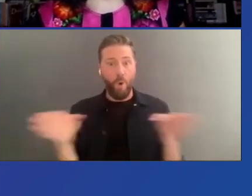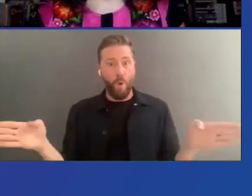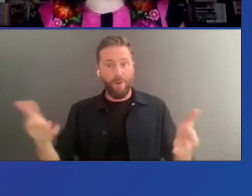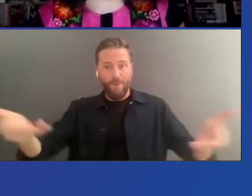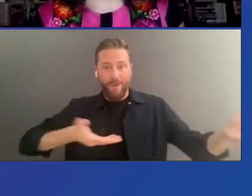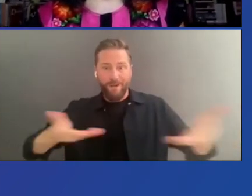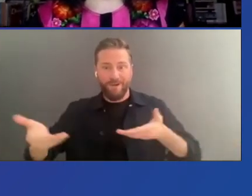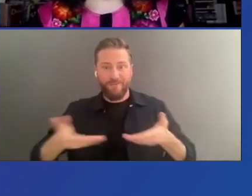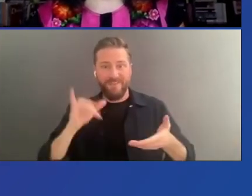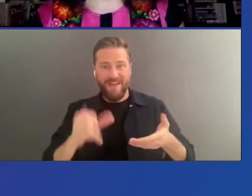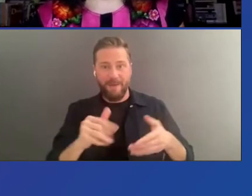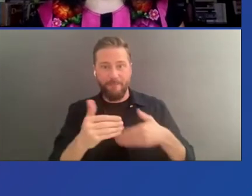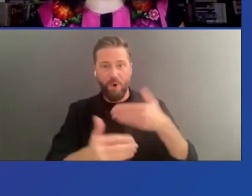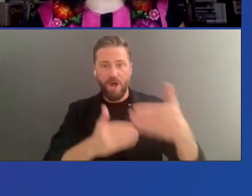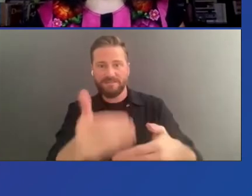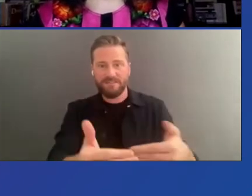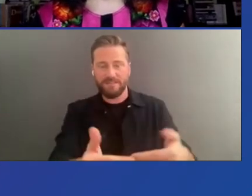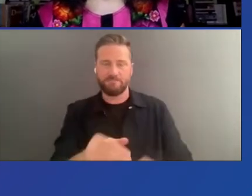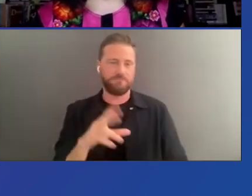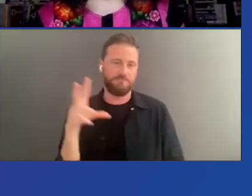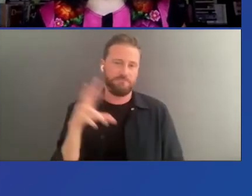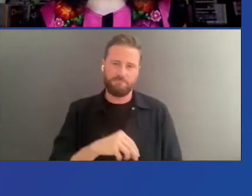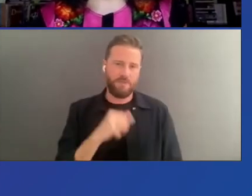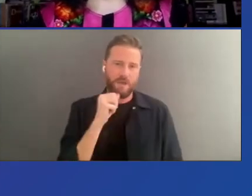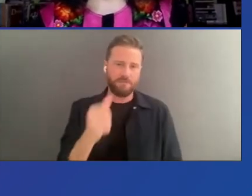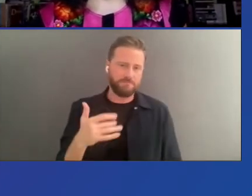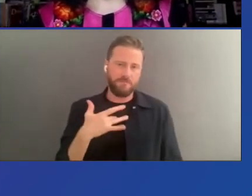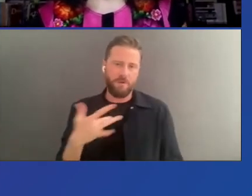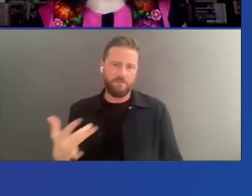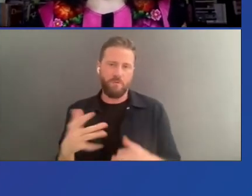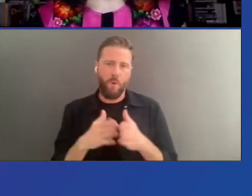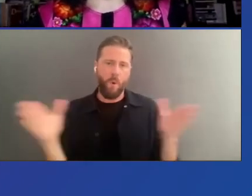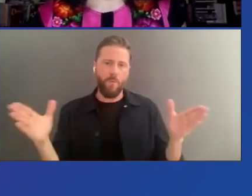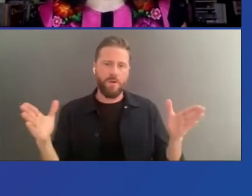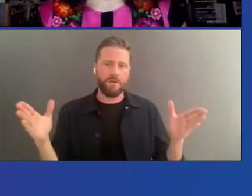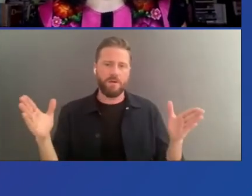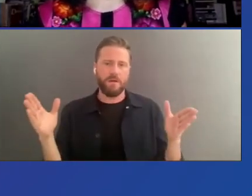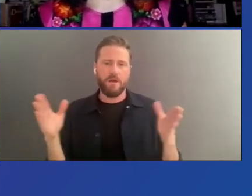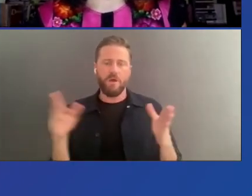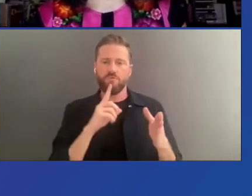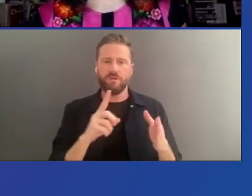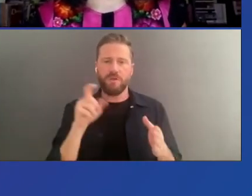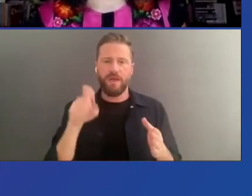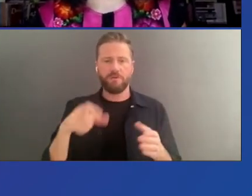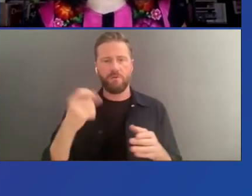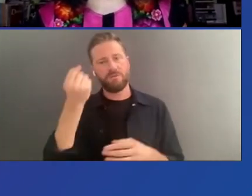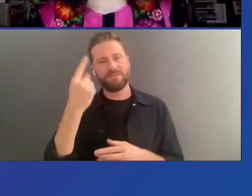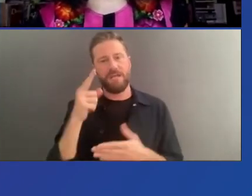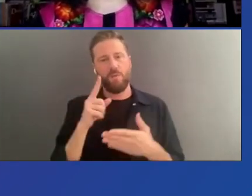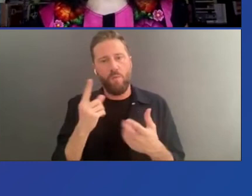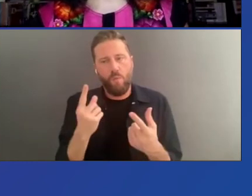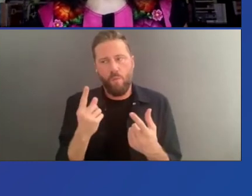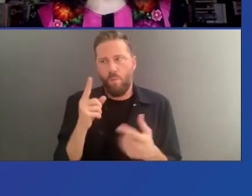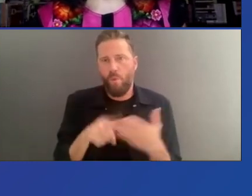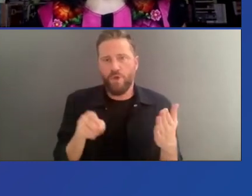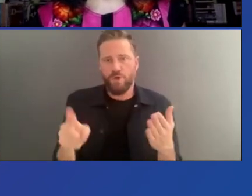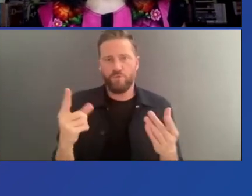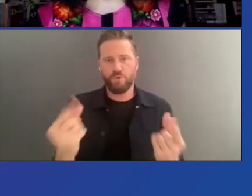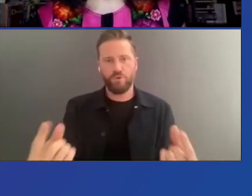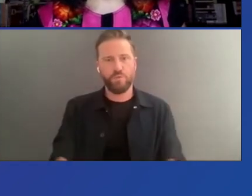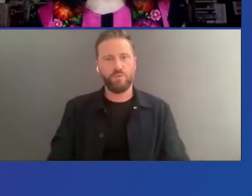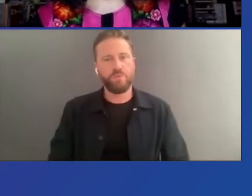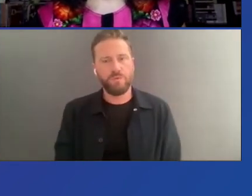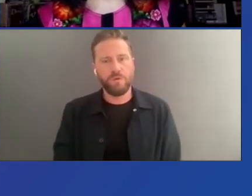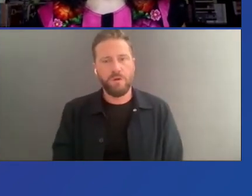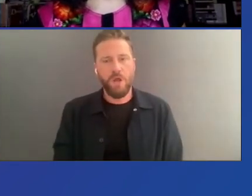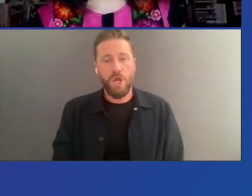of process, that it takes to really, understand what it is that you do. So